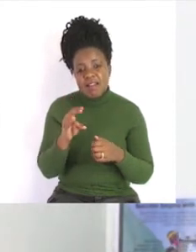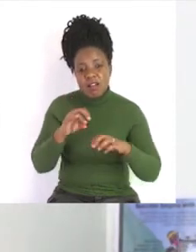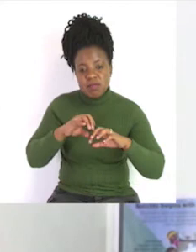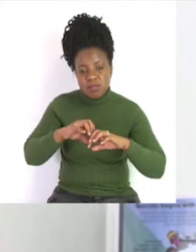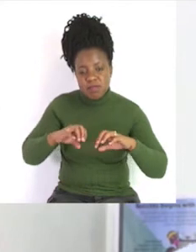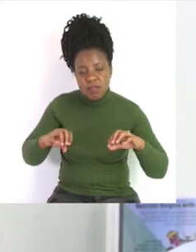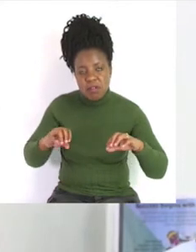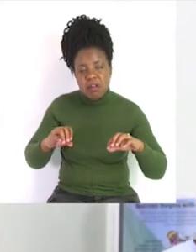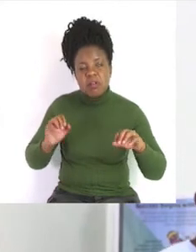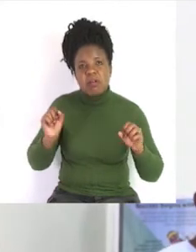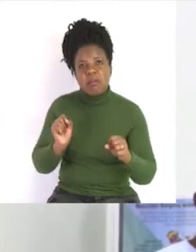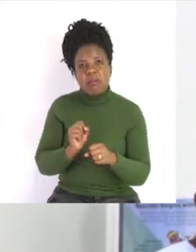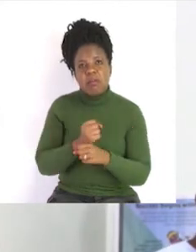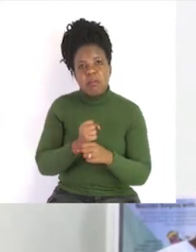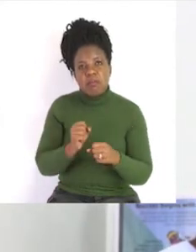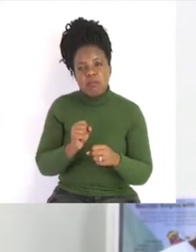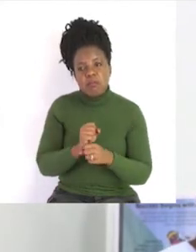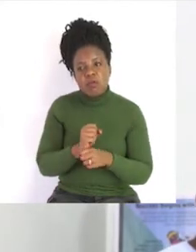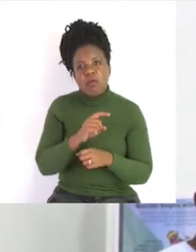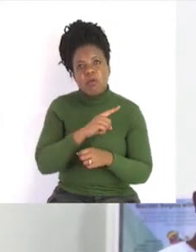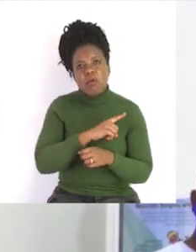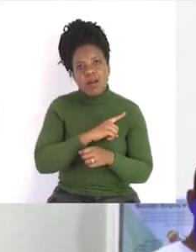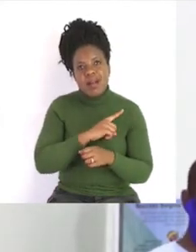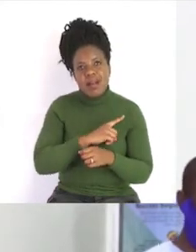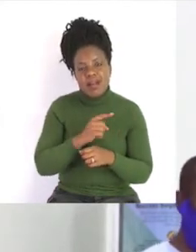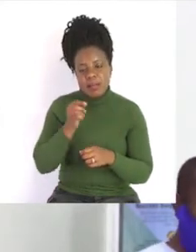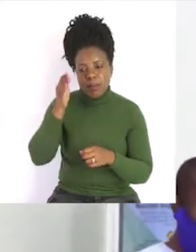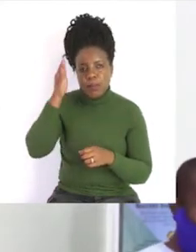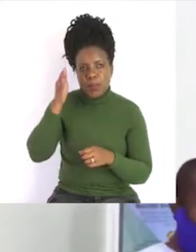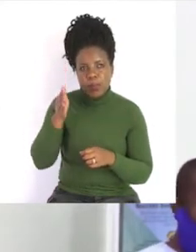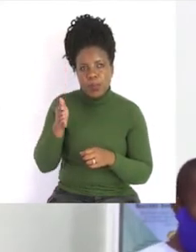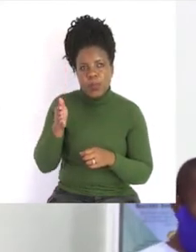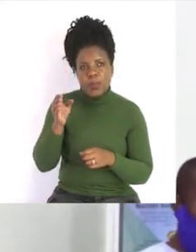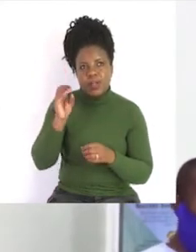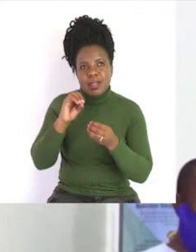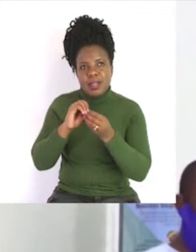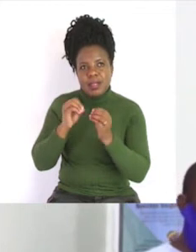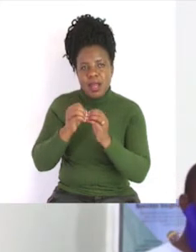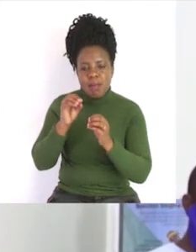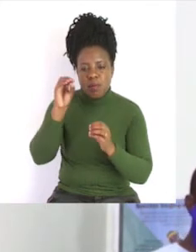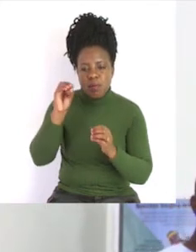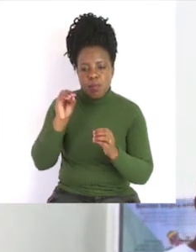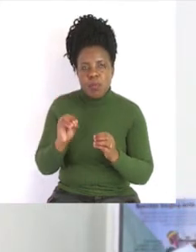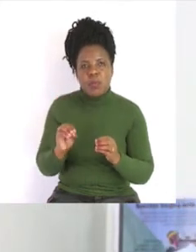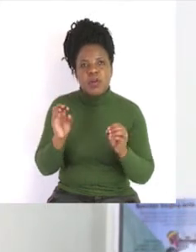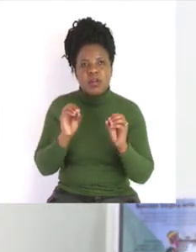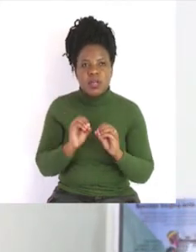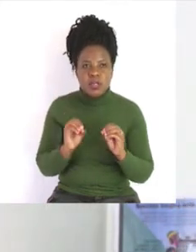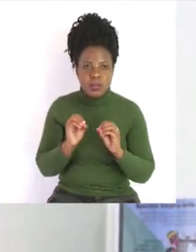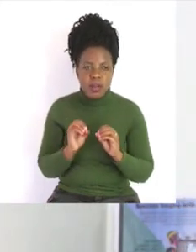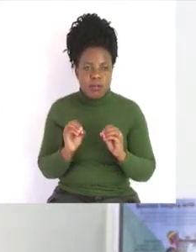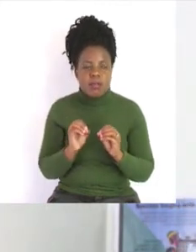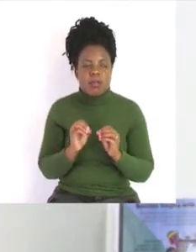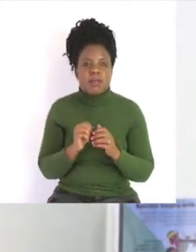remember in the beginning of the lesson, there was a time when one of